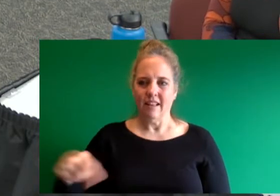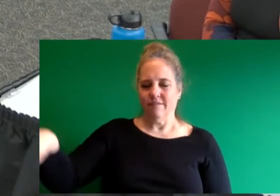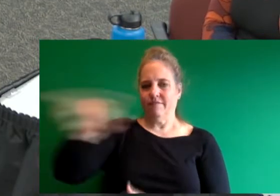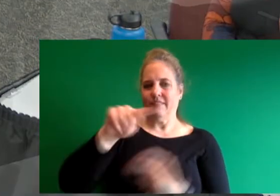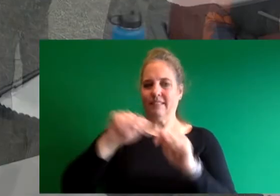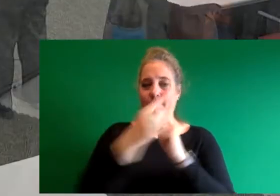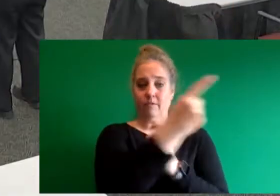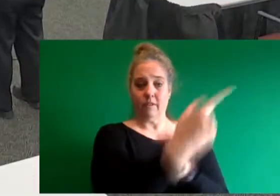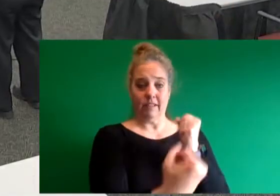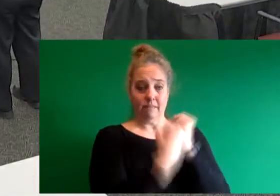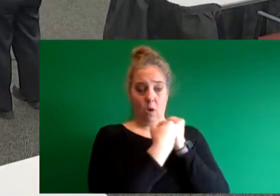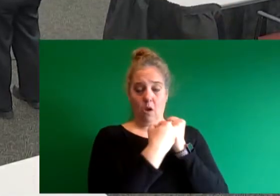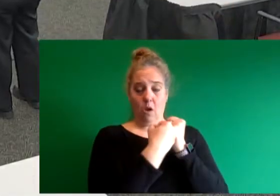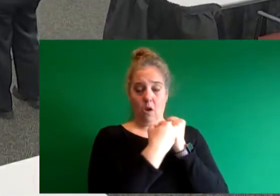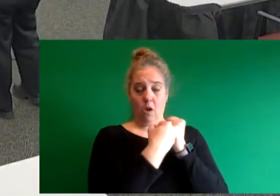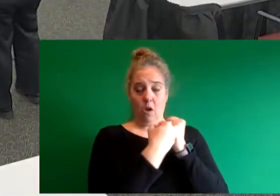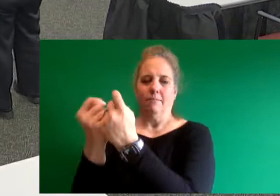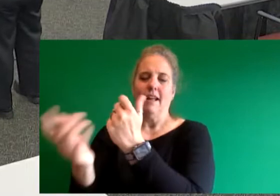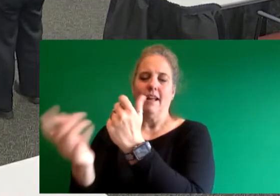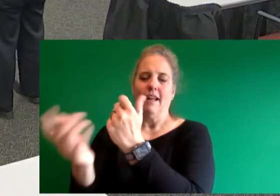Well, thank you. Good.